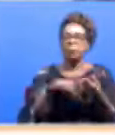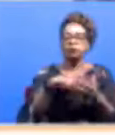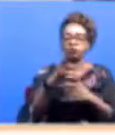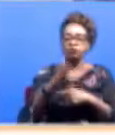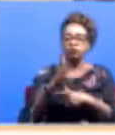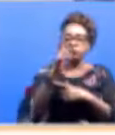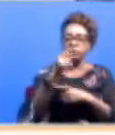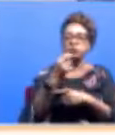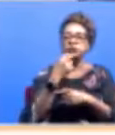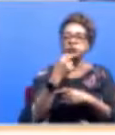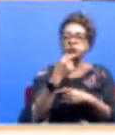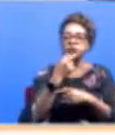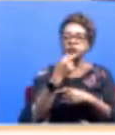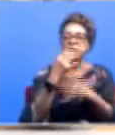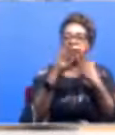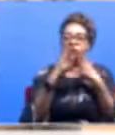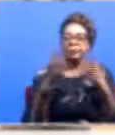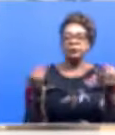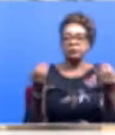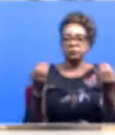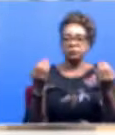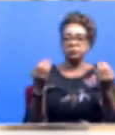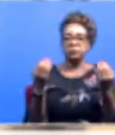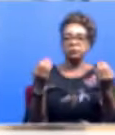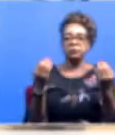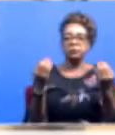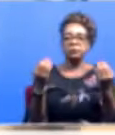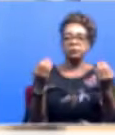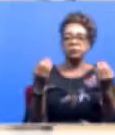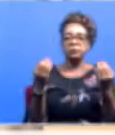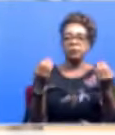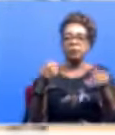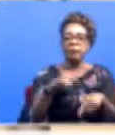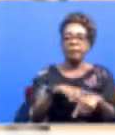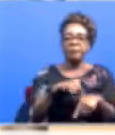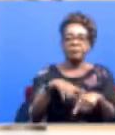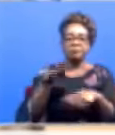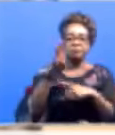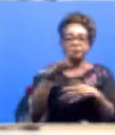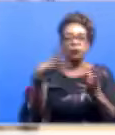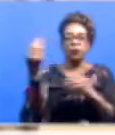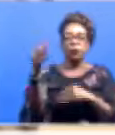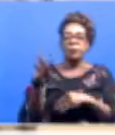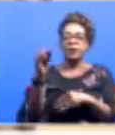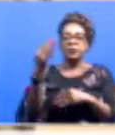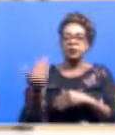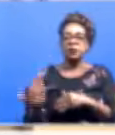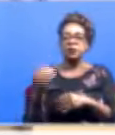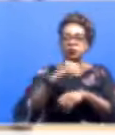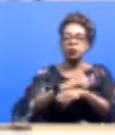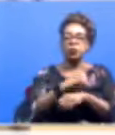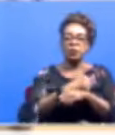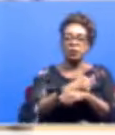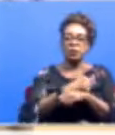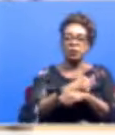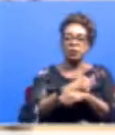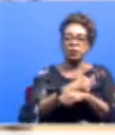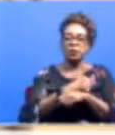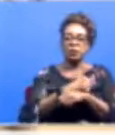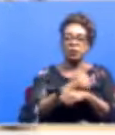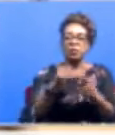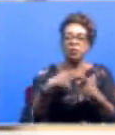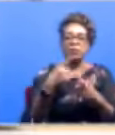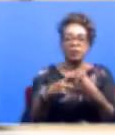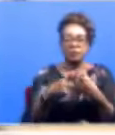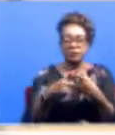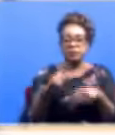Tuesday has since disappeared. Gwari sasa saa 10 alikuwa ameenda kuchukua mtoto shuleni township. Kidogo